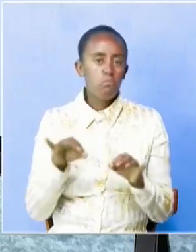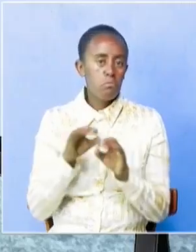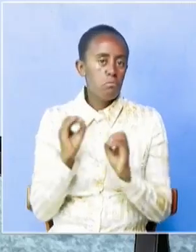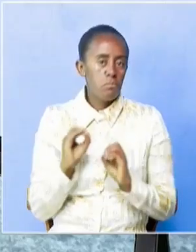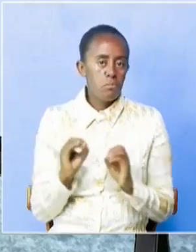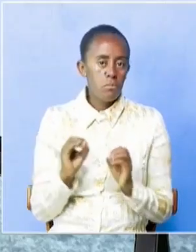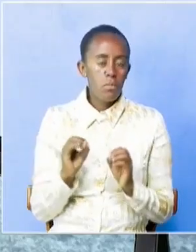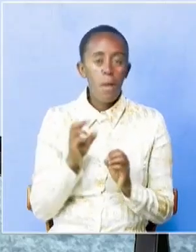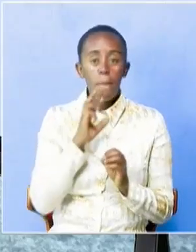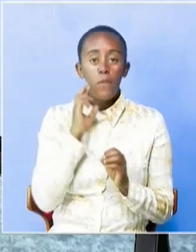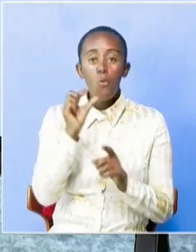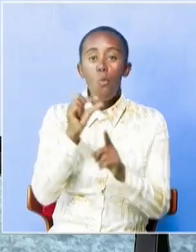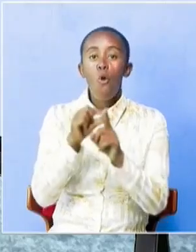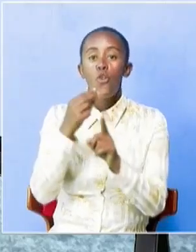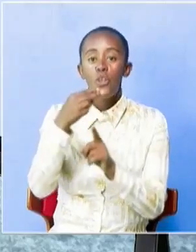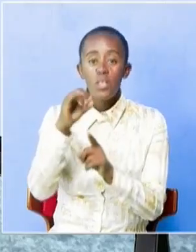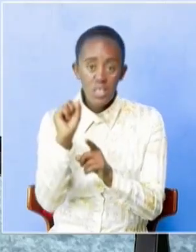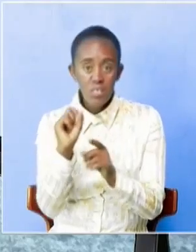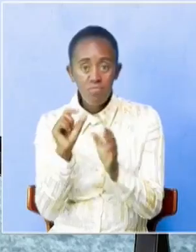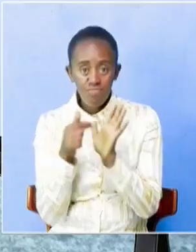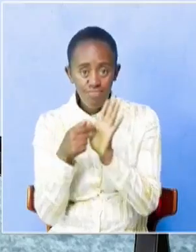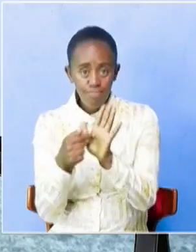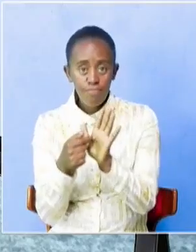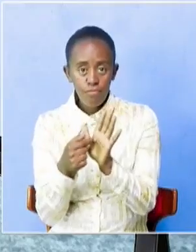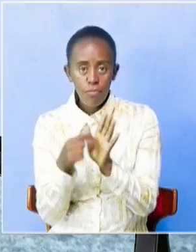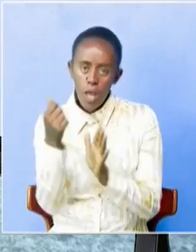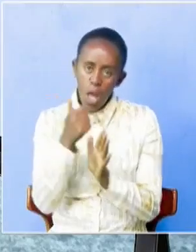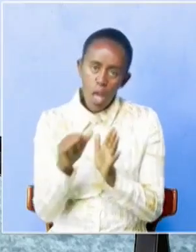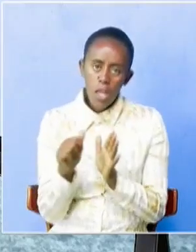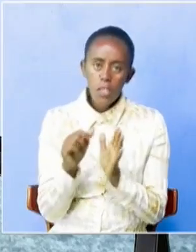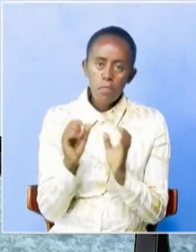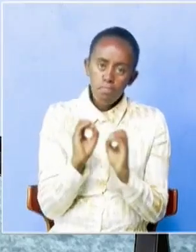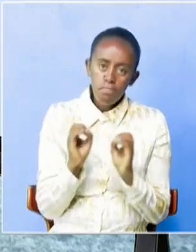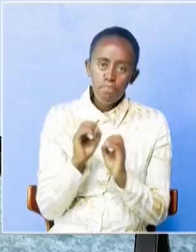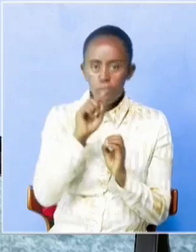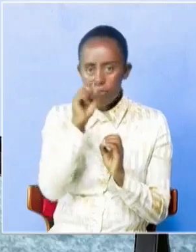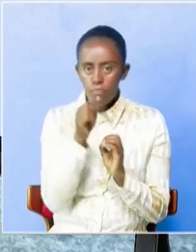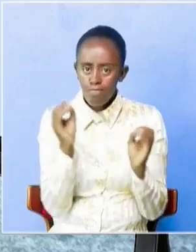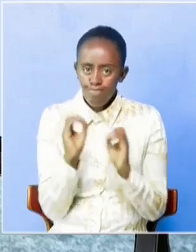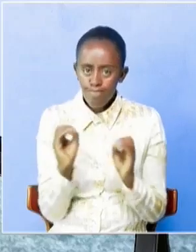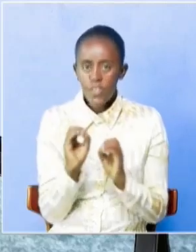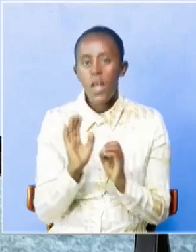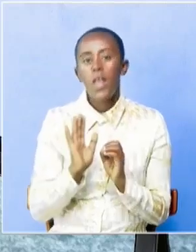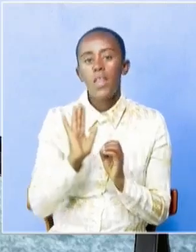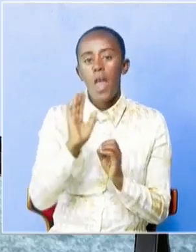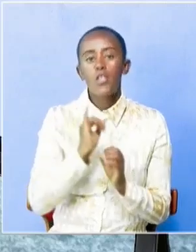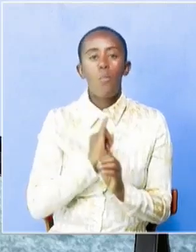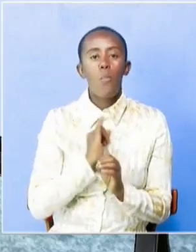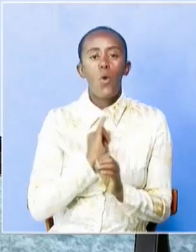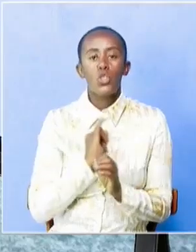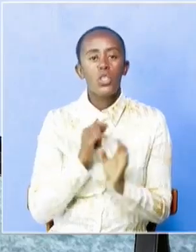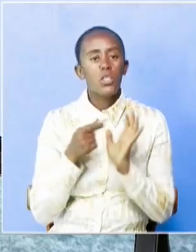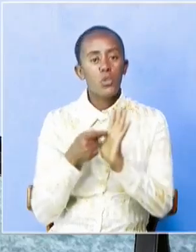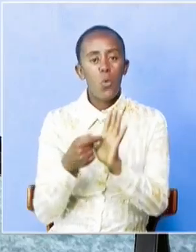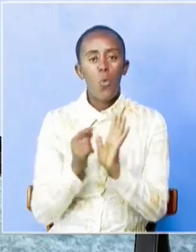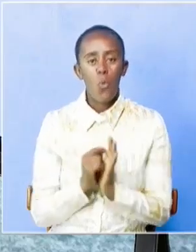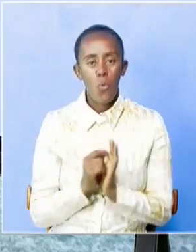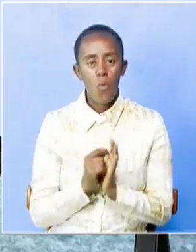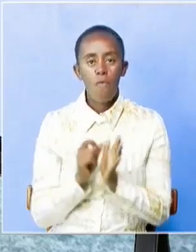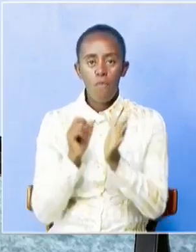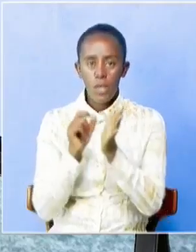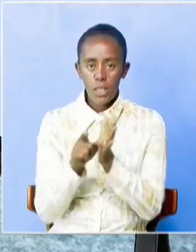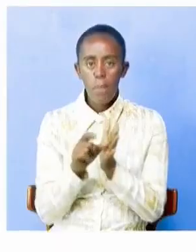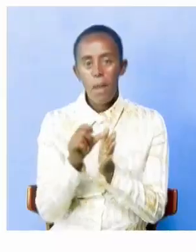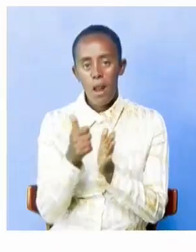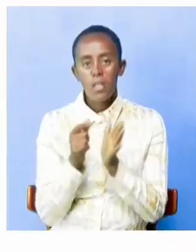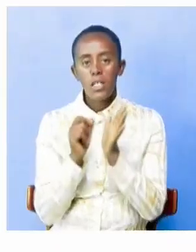because the word on its own without any punctuation shows that it has possession. For example,